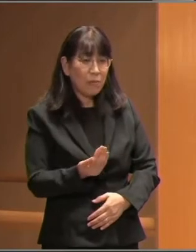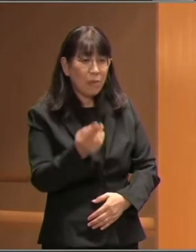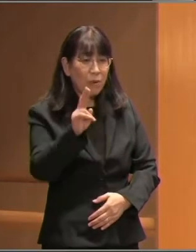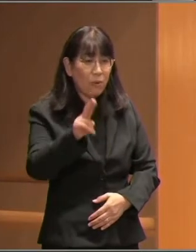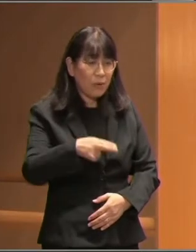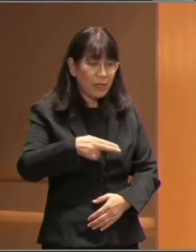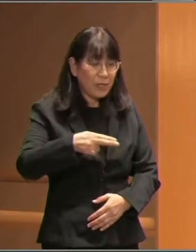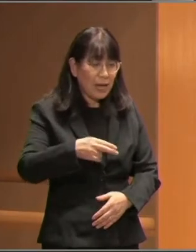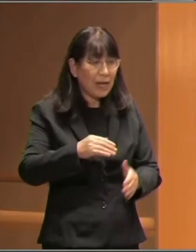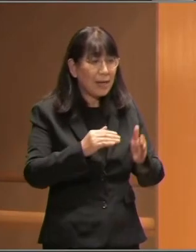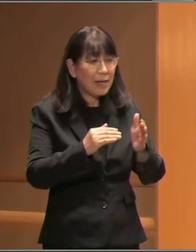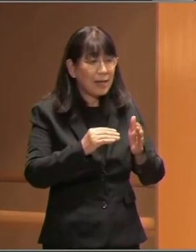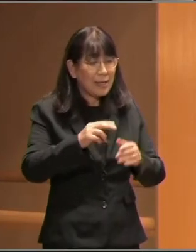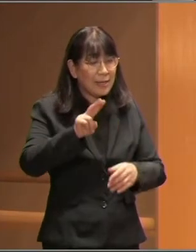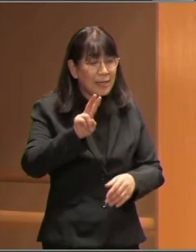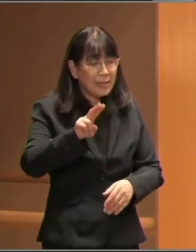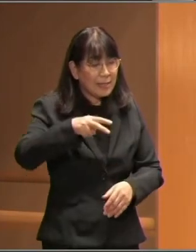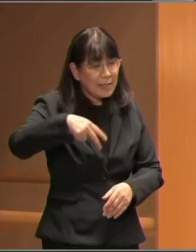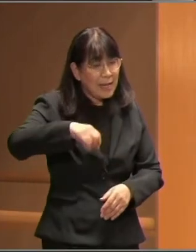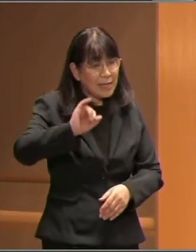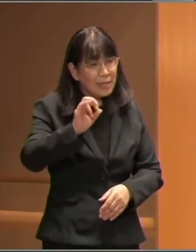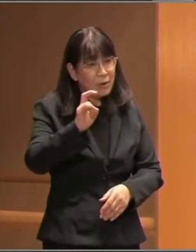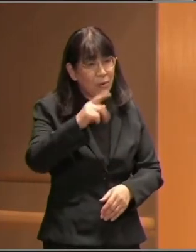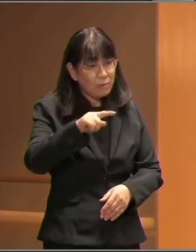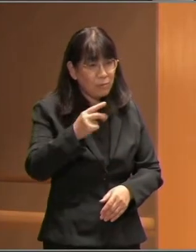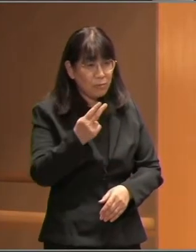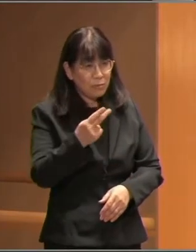This is a prototype